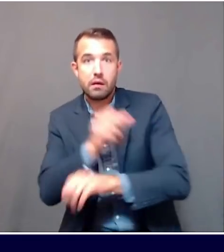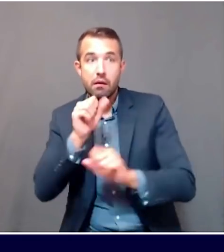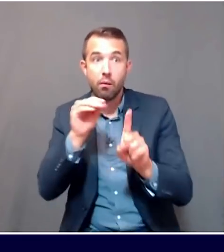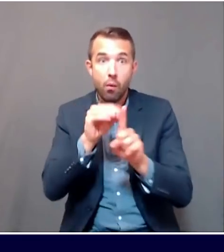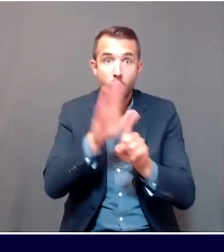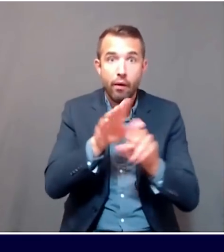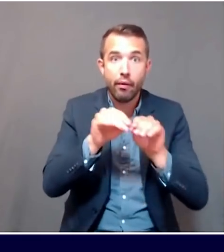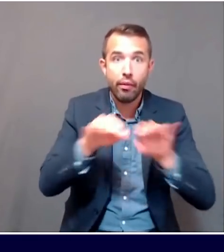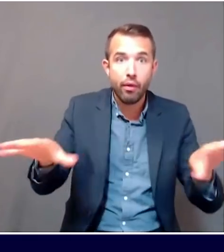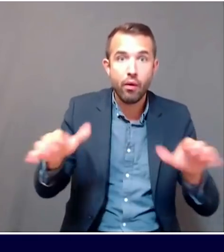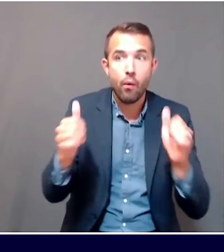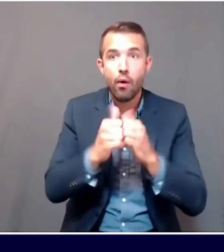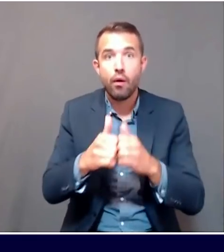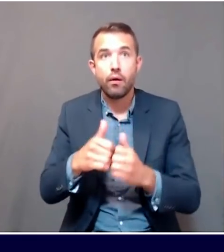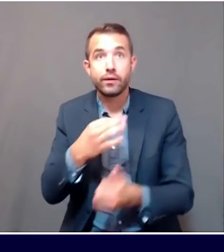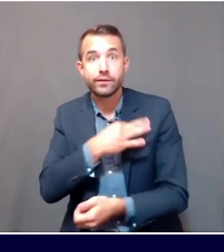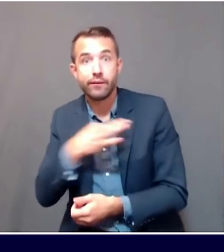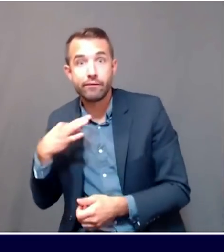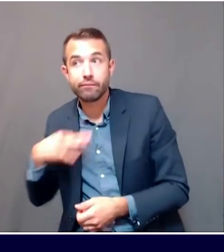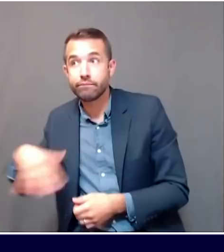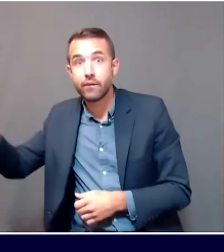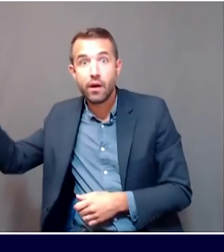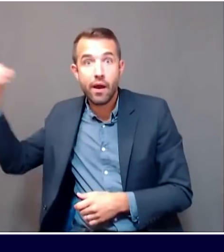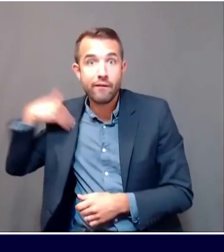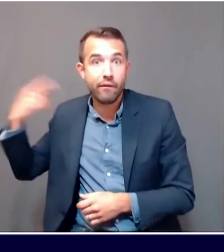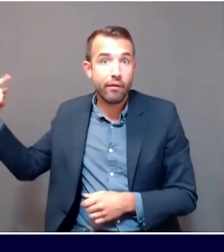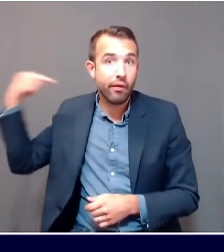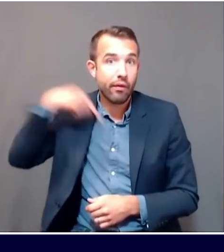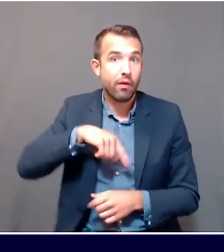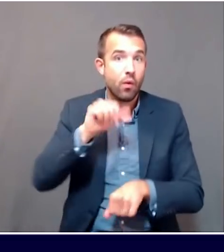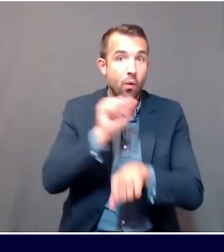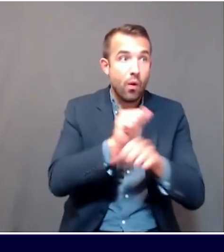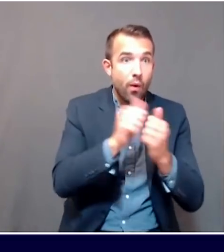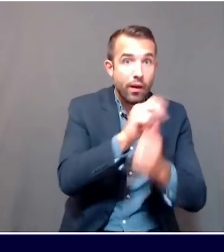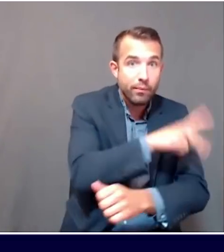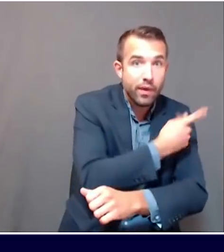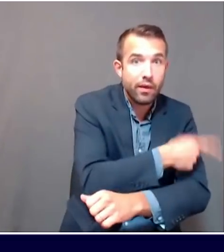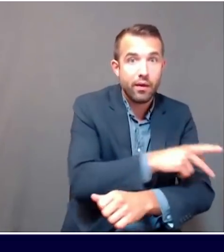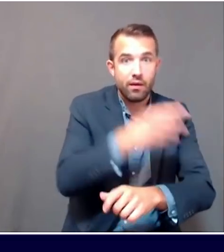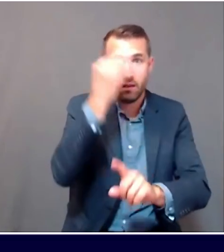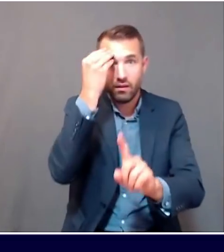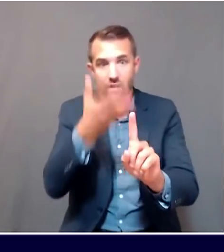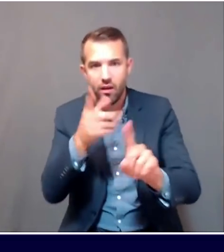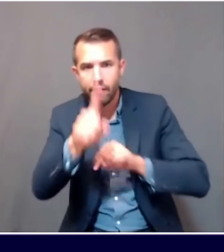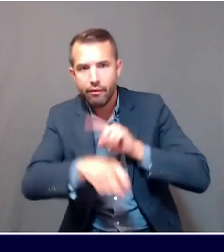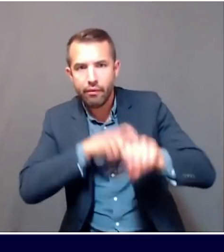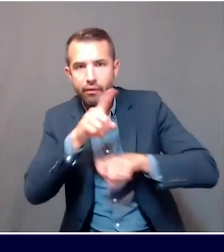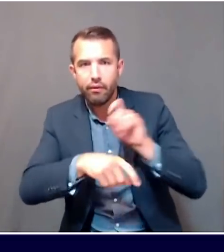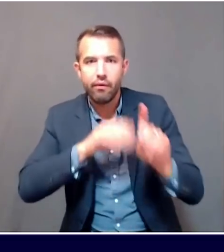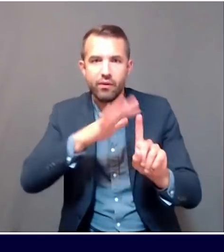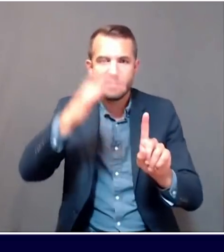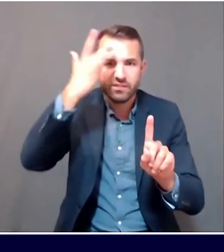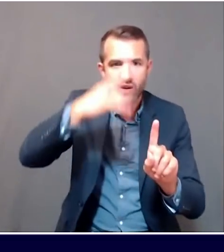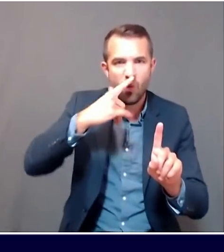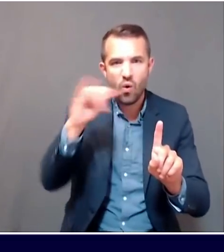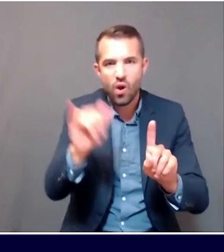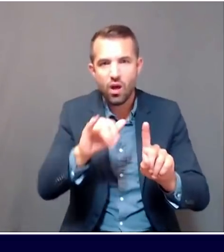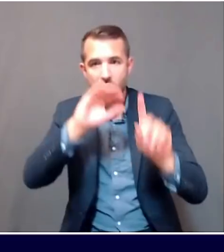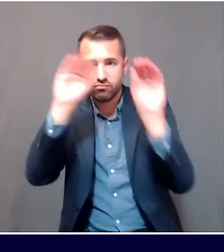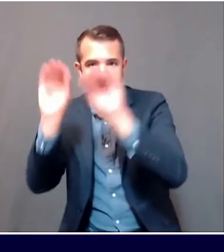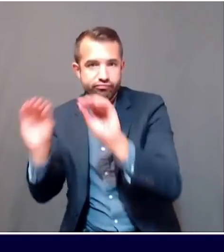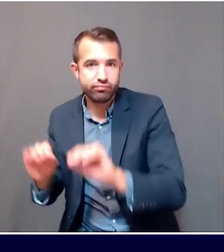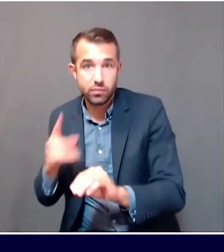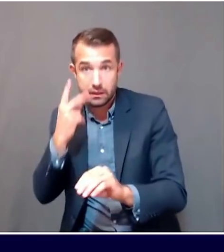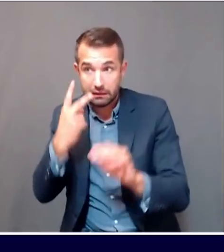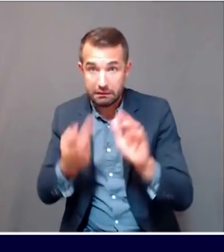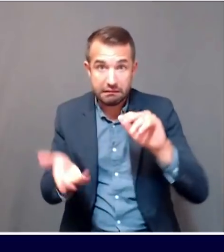worker who later test positive. We're adjusting SARA Alert to make it useful for this situation, for this use case,